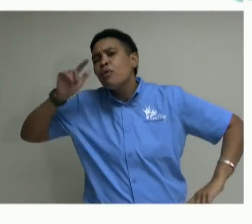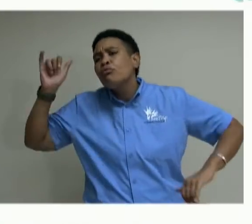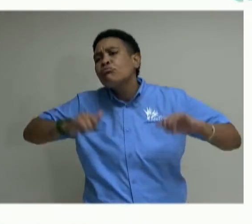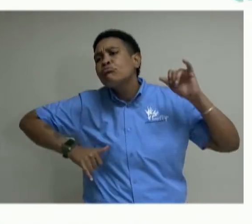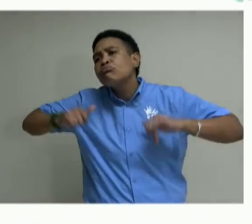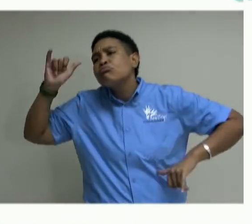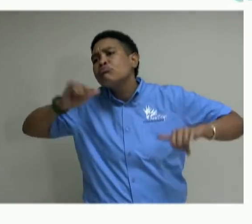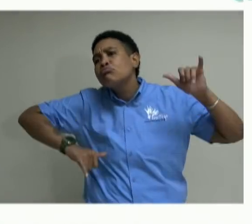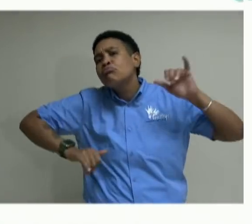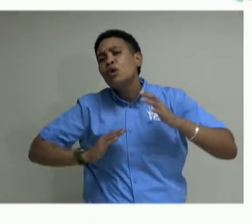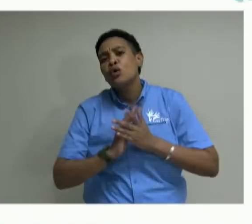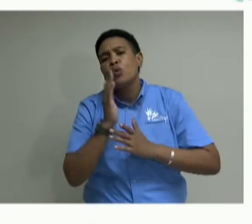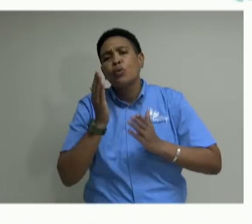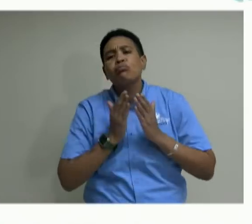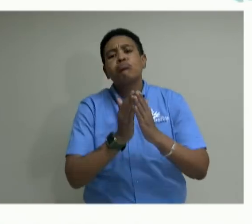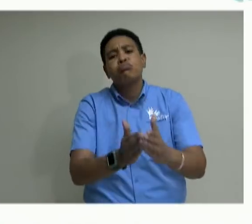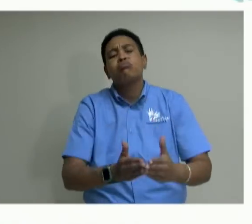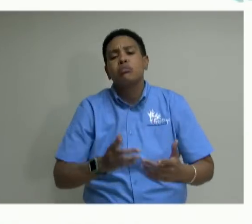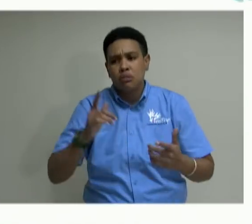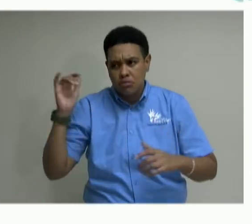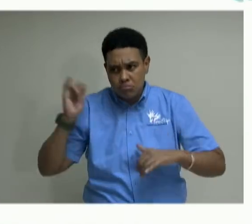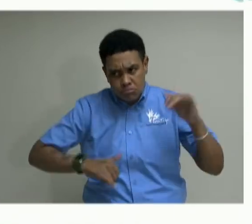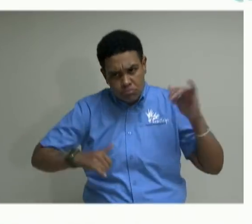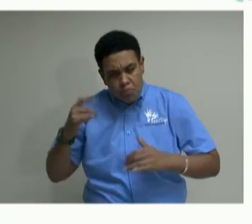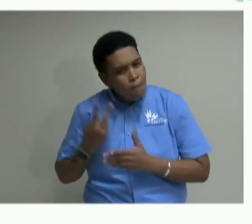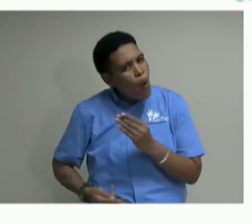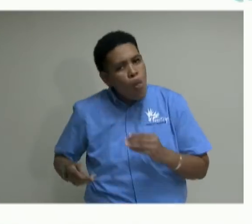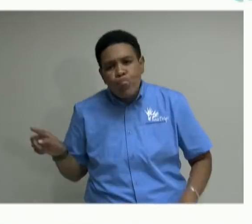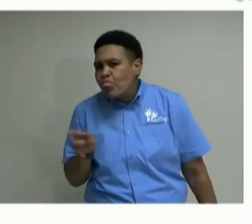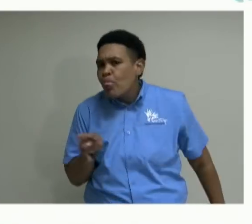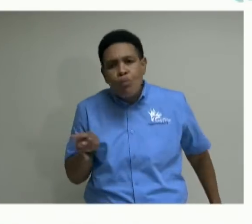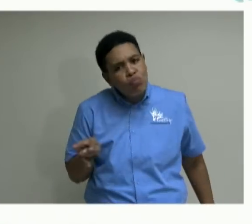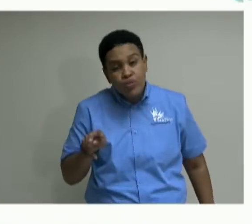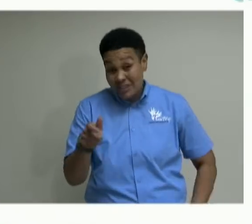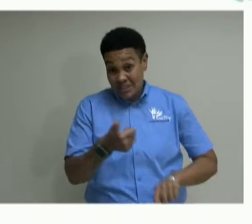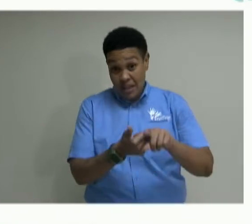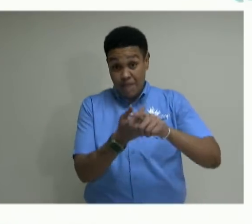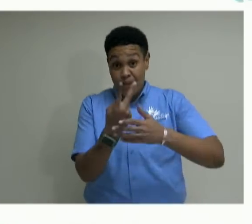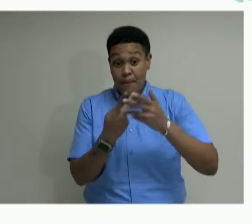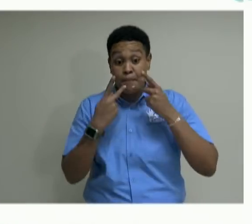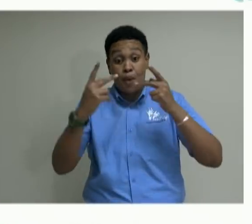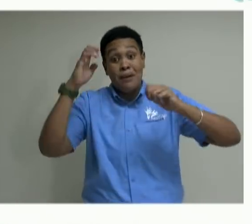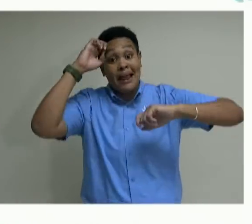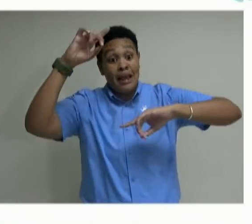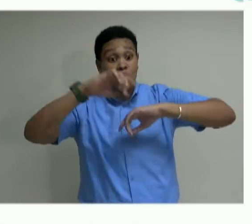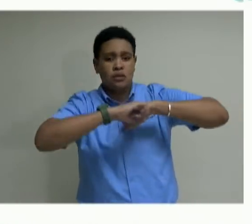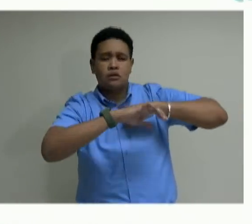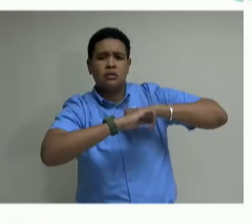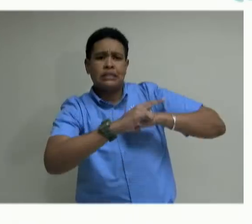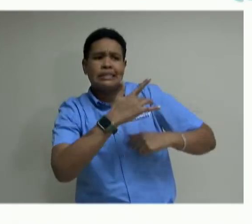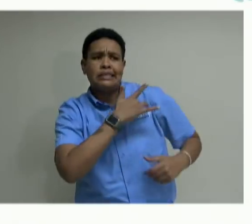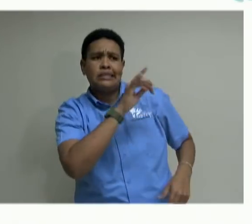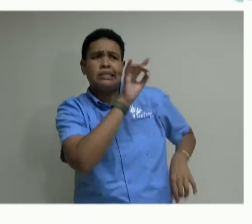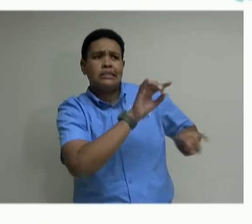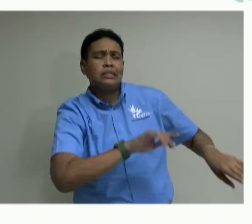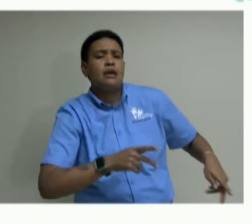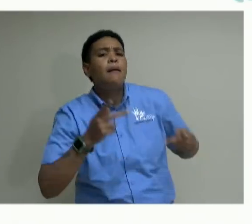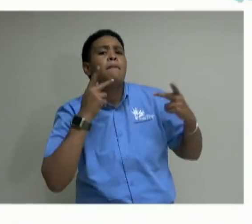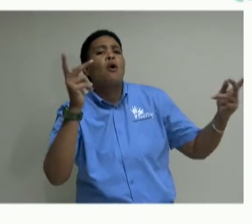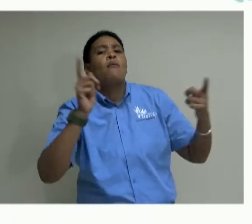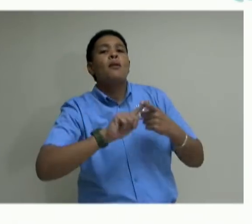our ports, both airport and seaport, public education and sensitization of the public and our